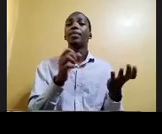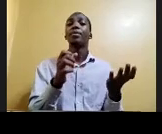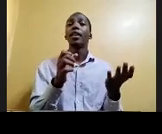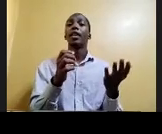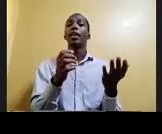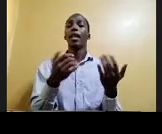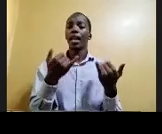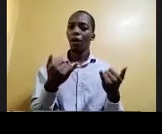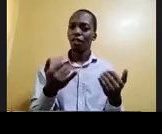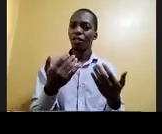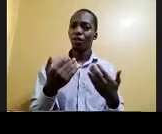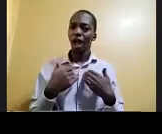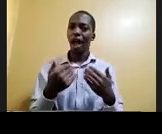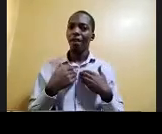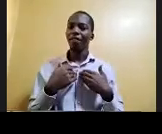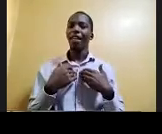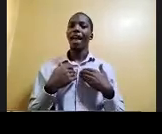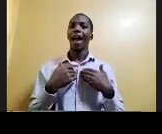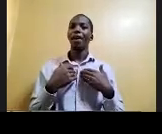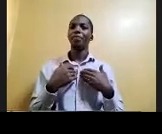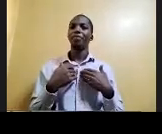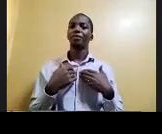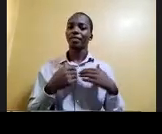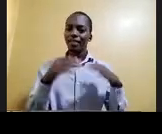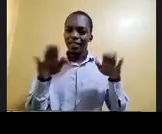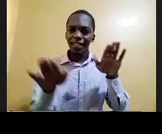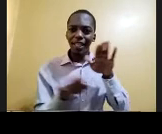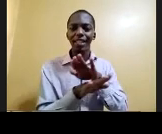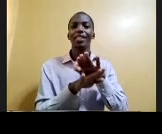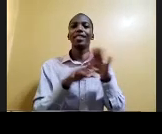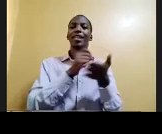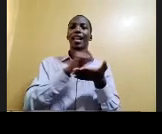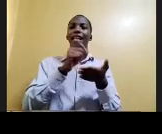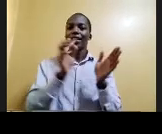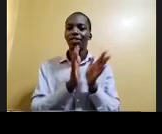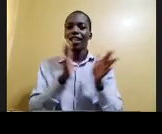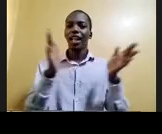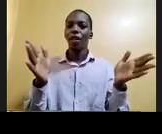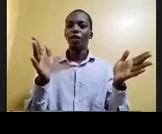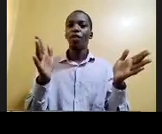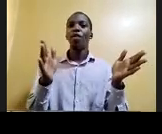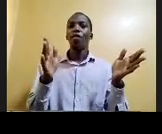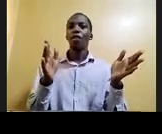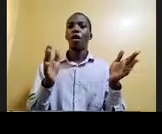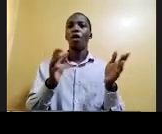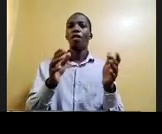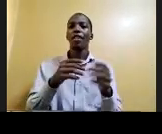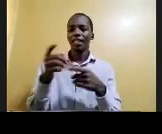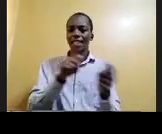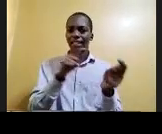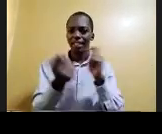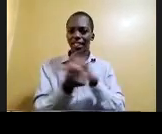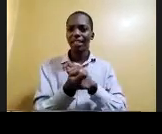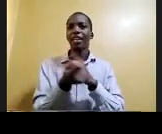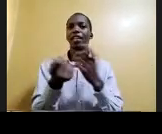the Assistant Secretary General of the Department of Structural Economic Transformation and Trade of the